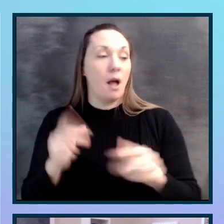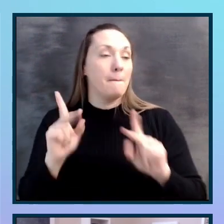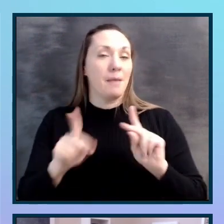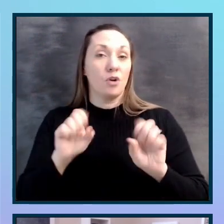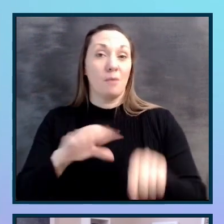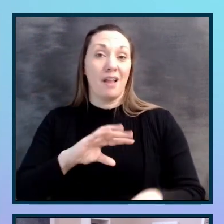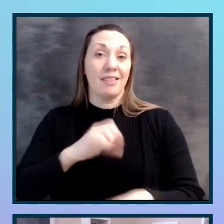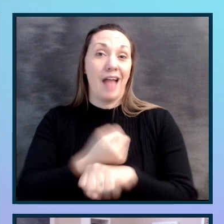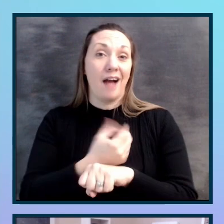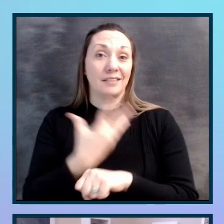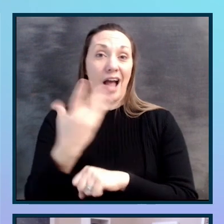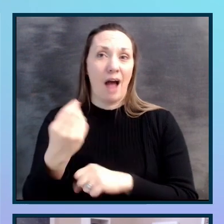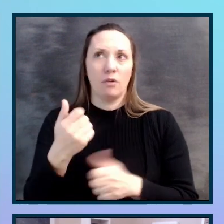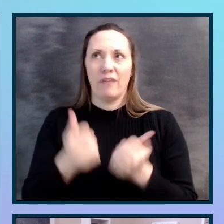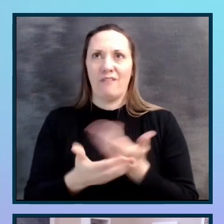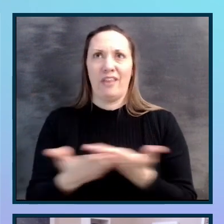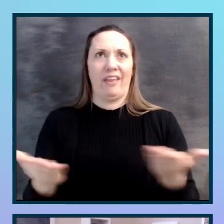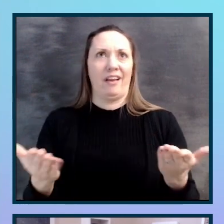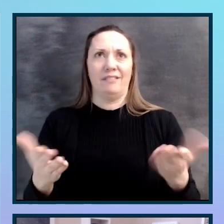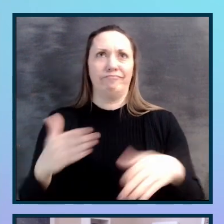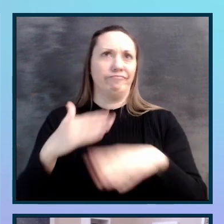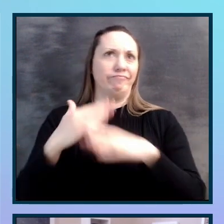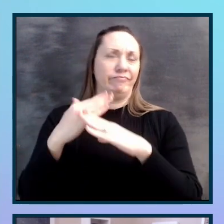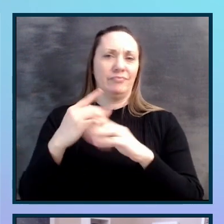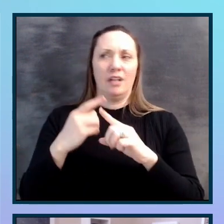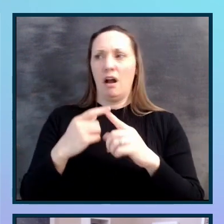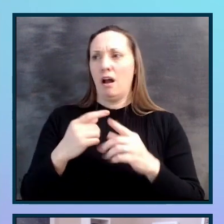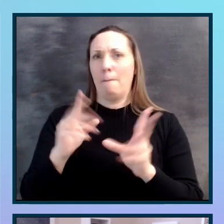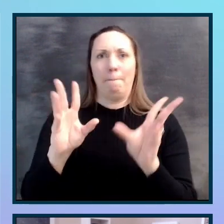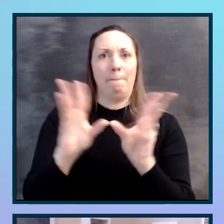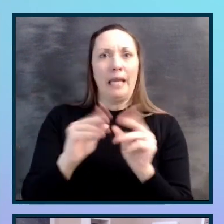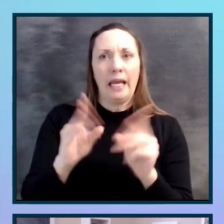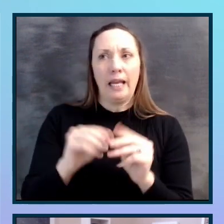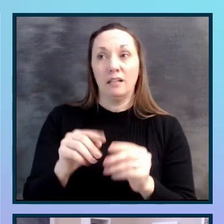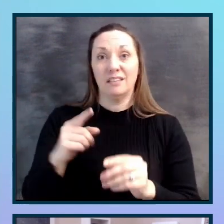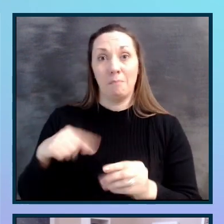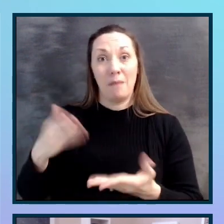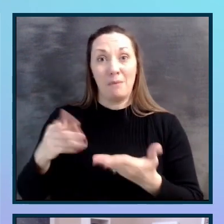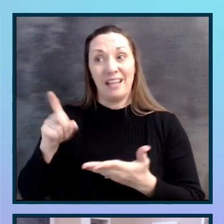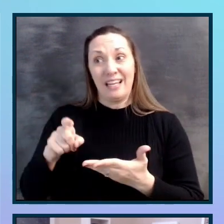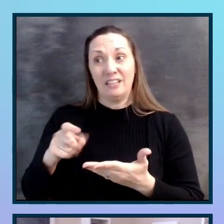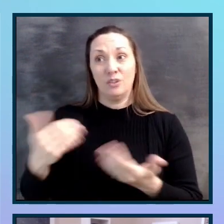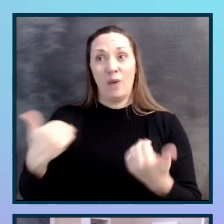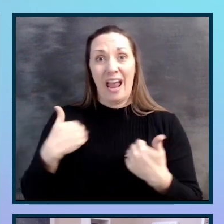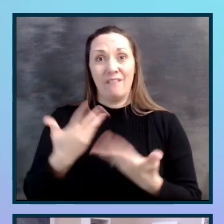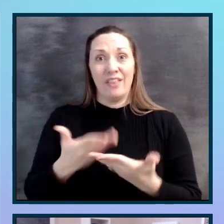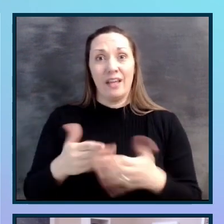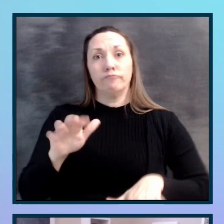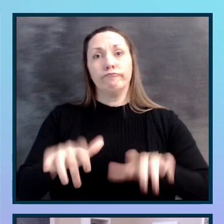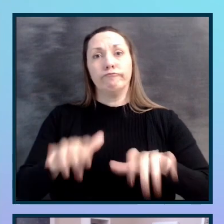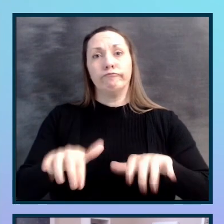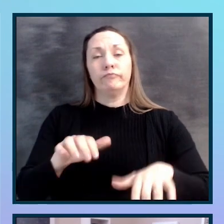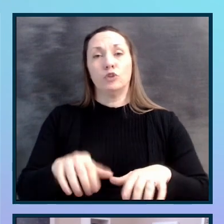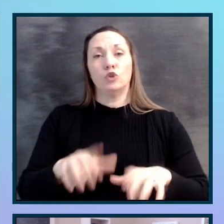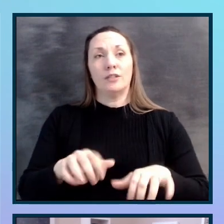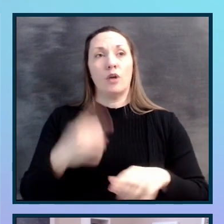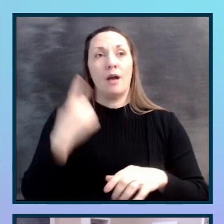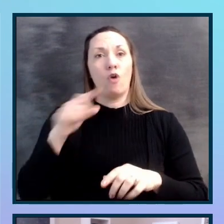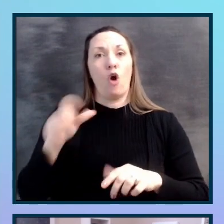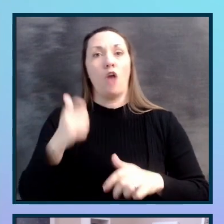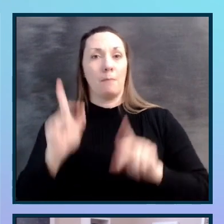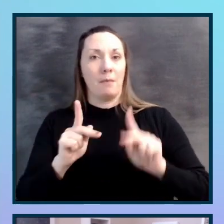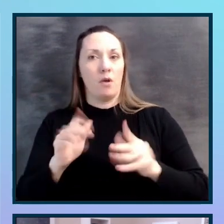out of everything from meetings where they need to have things transcribed for others who require